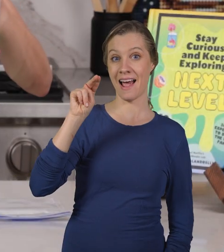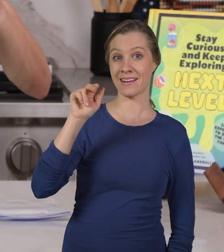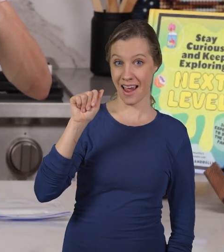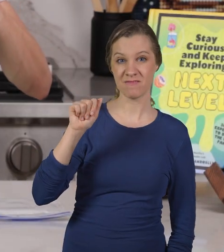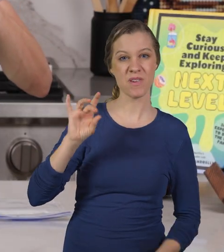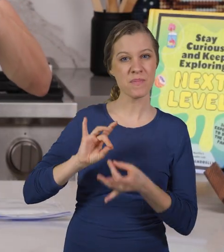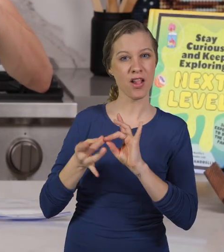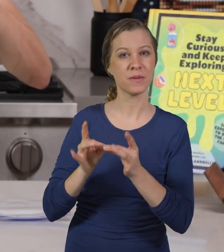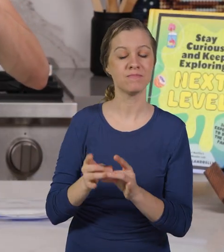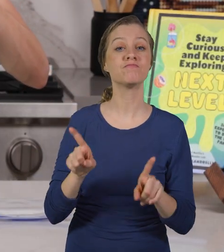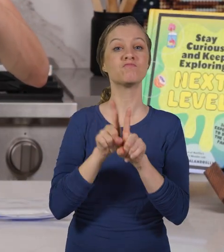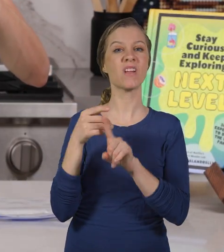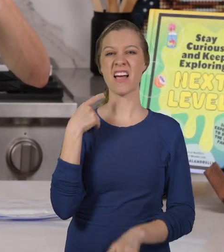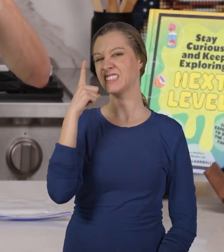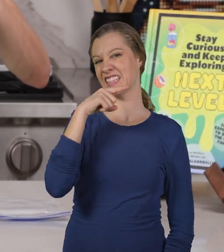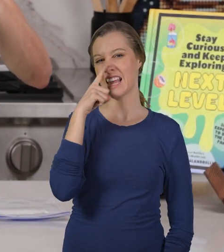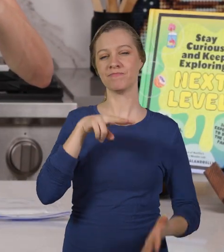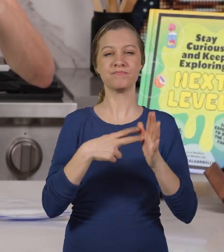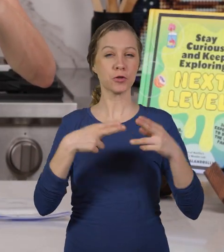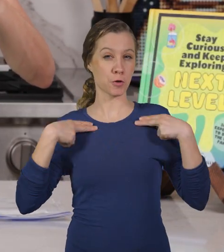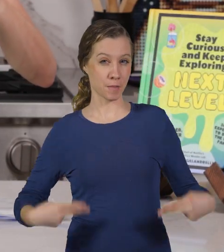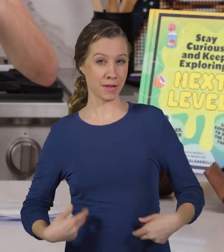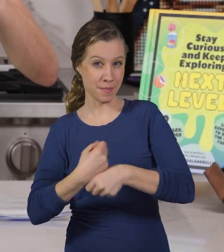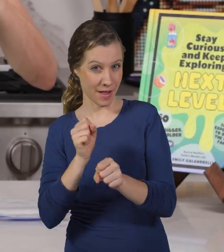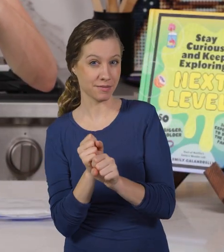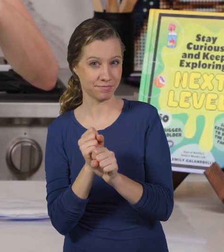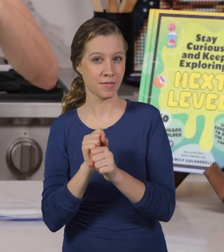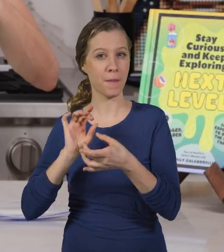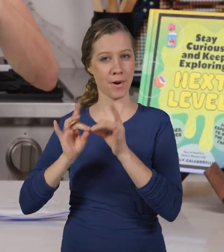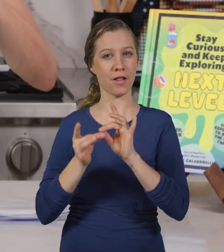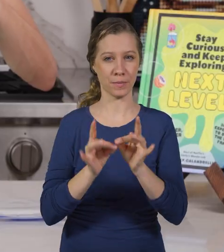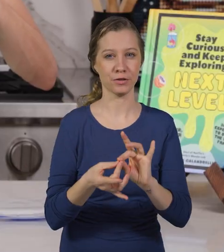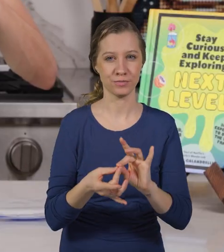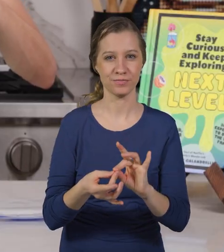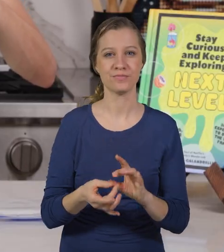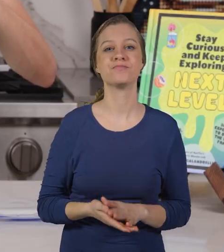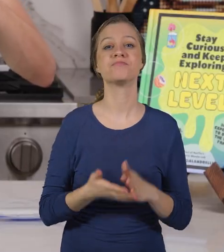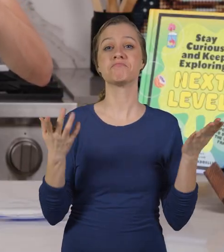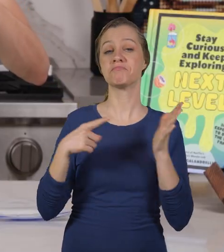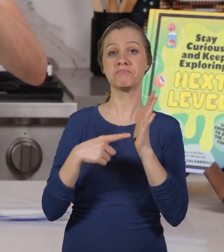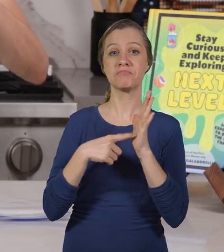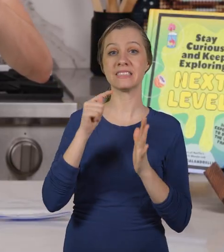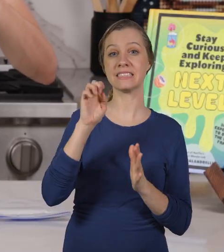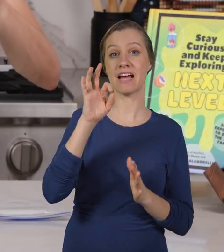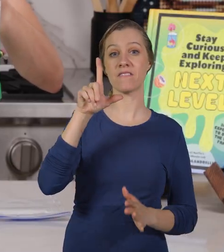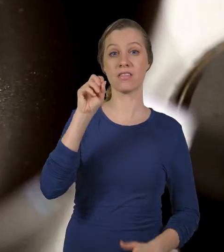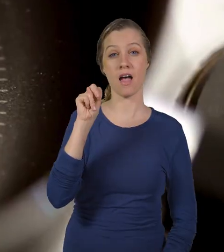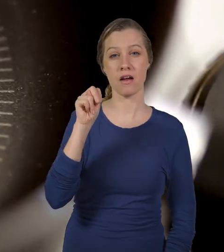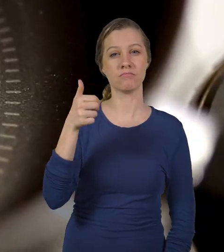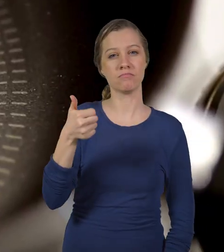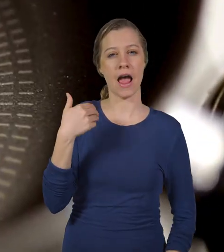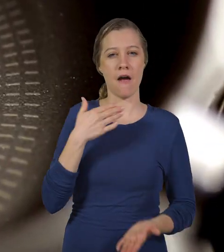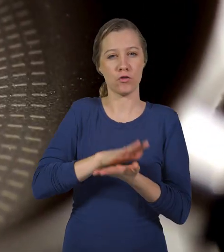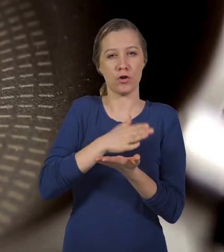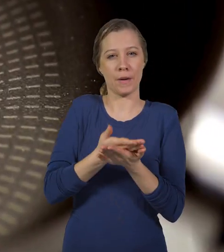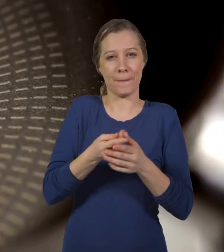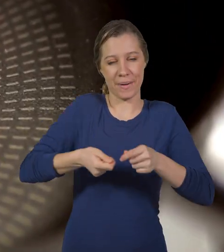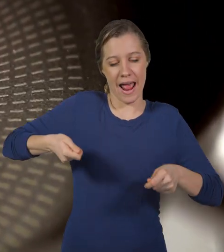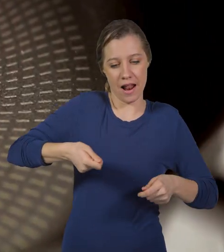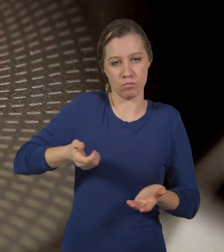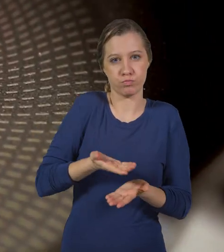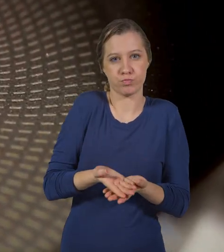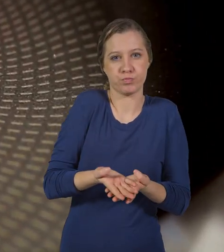human DNA. There are also synthetic, meaning human-made, polymers. Things like Teflon that we have